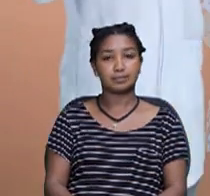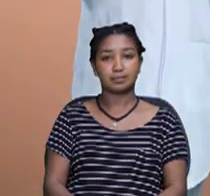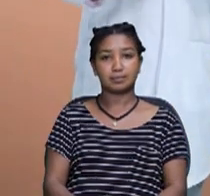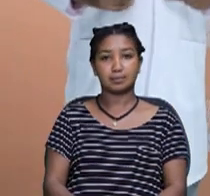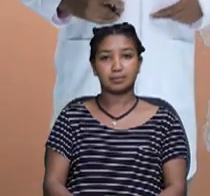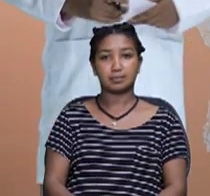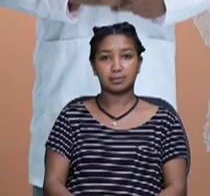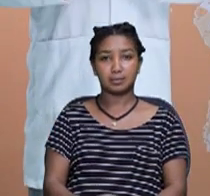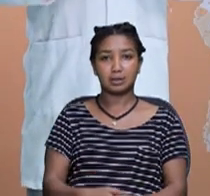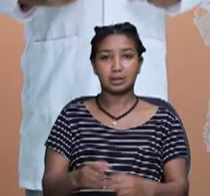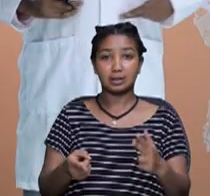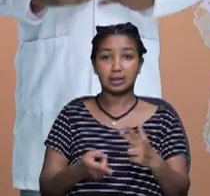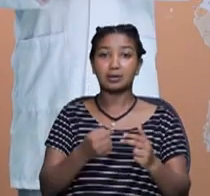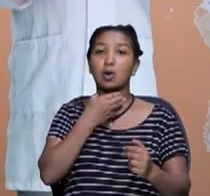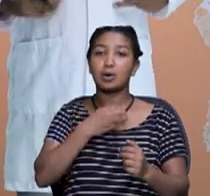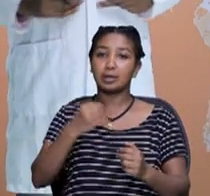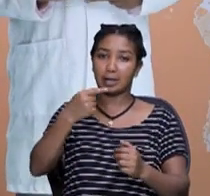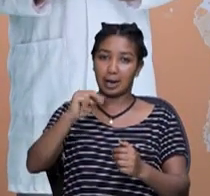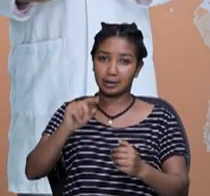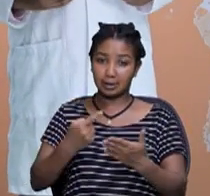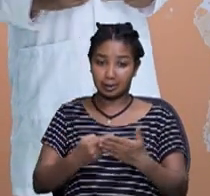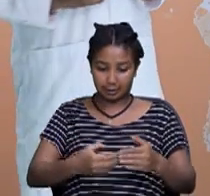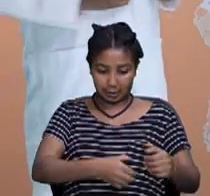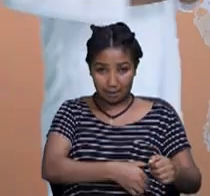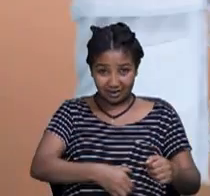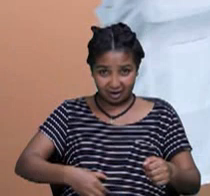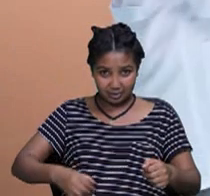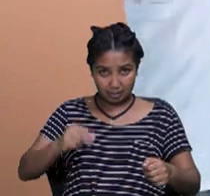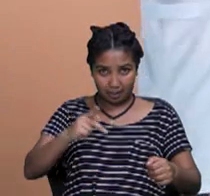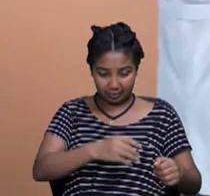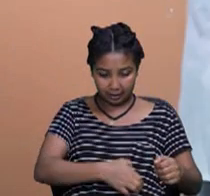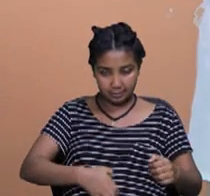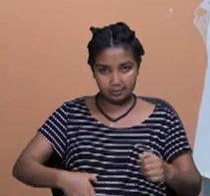thyroid gland, and there is a pancreas.